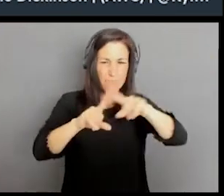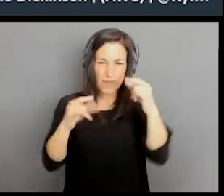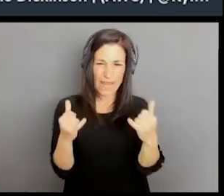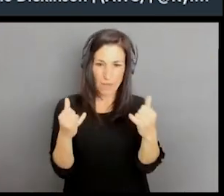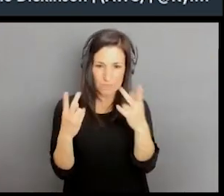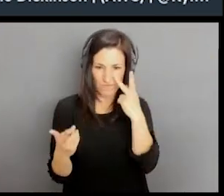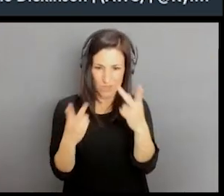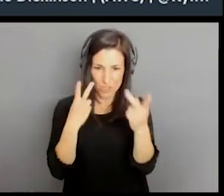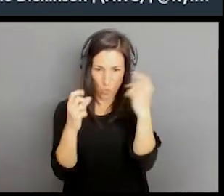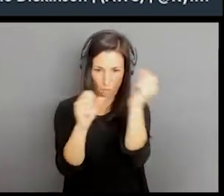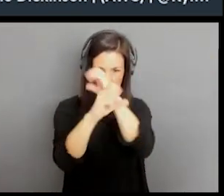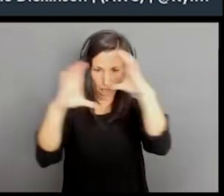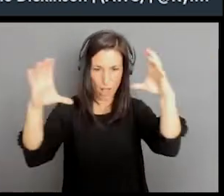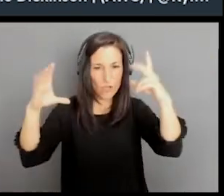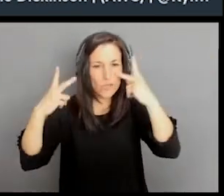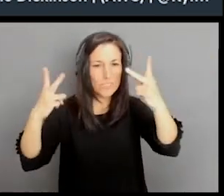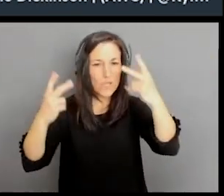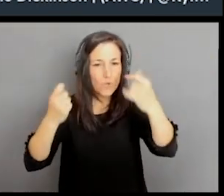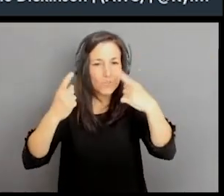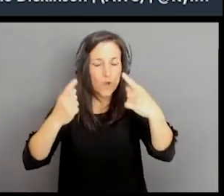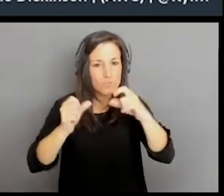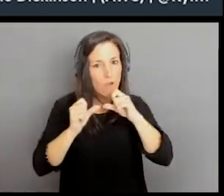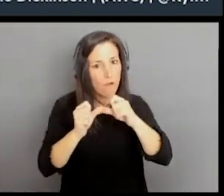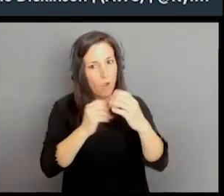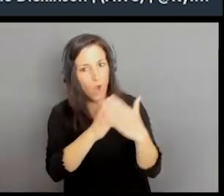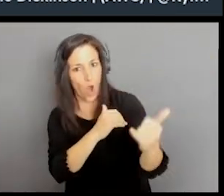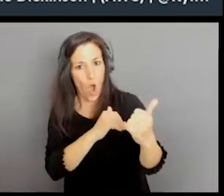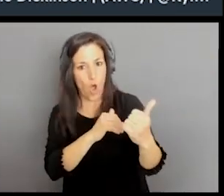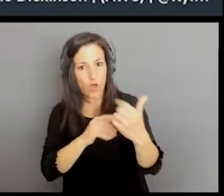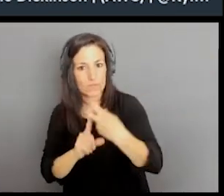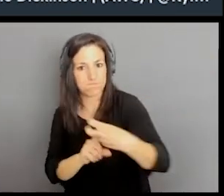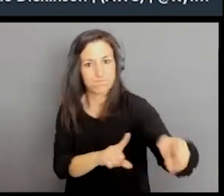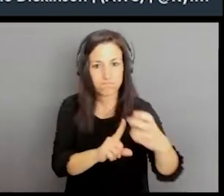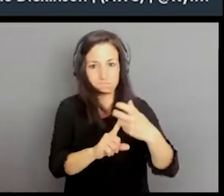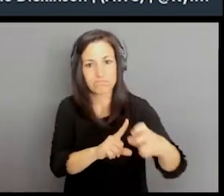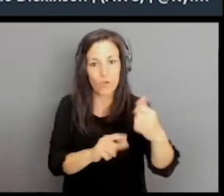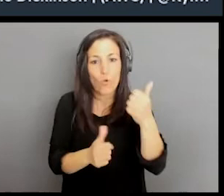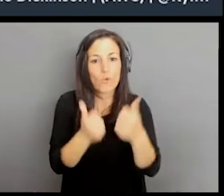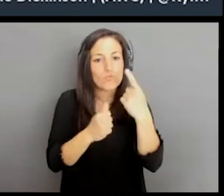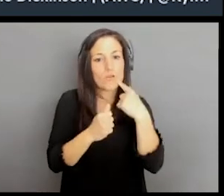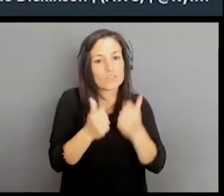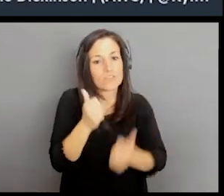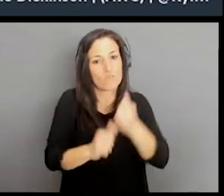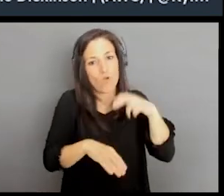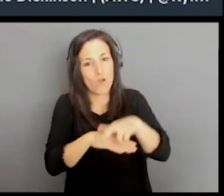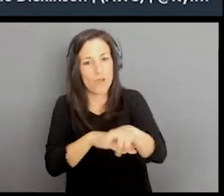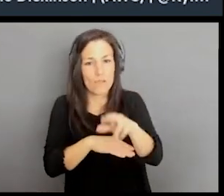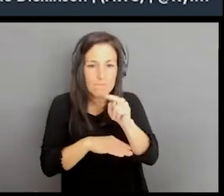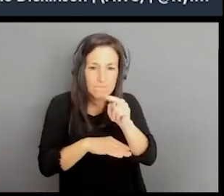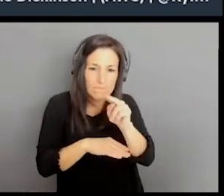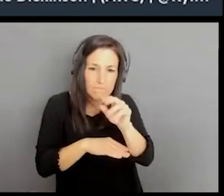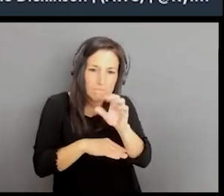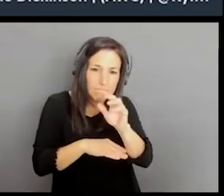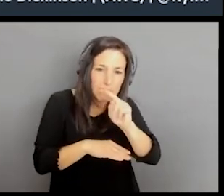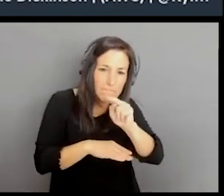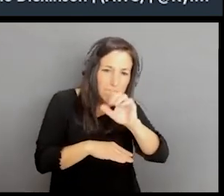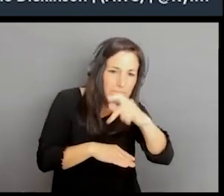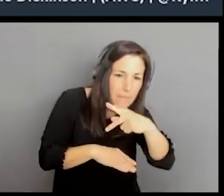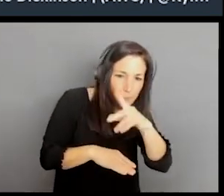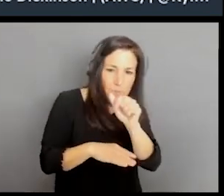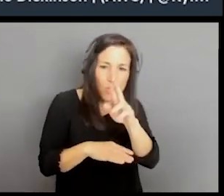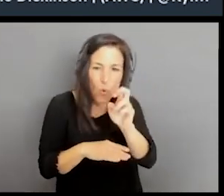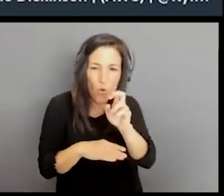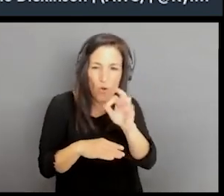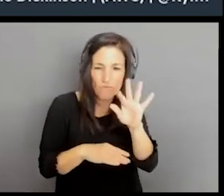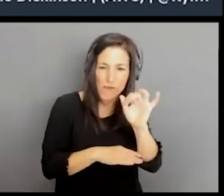are most called and most referenced. So you can see this NOP core, NOP web framework, NOP services are really the ones